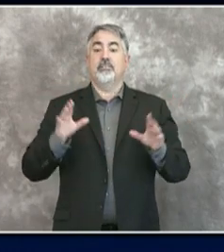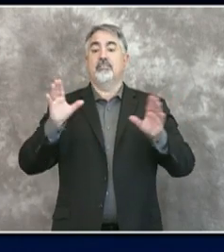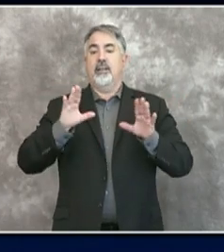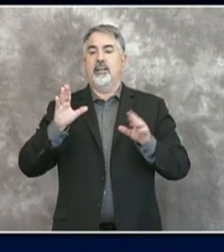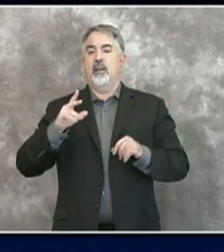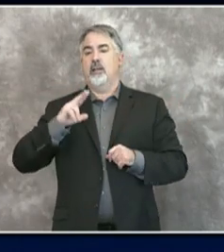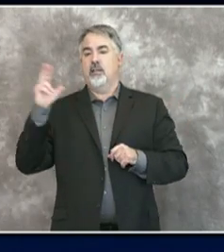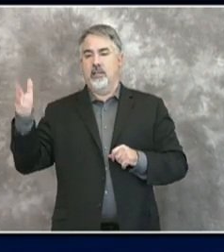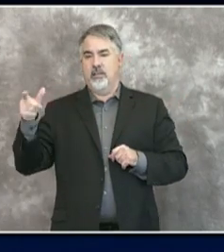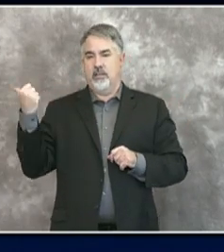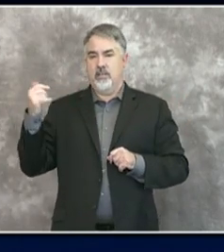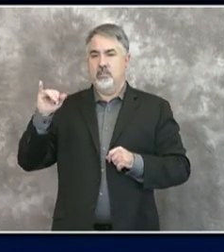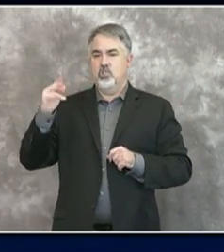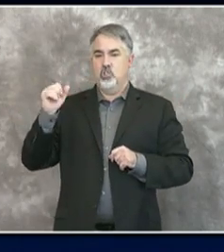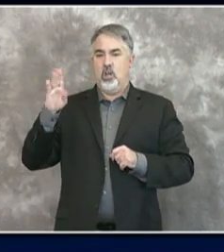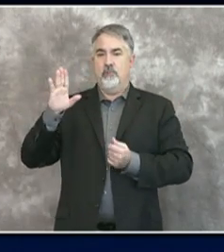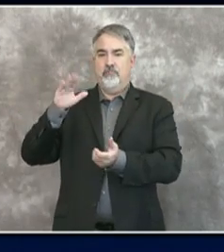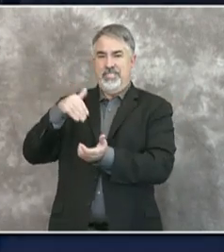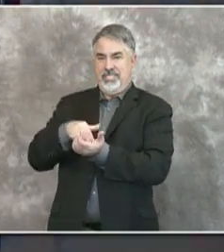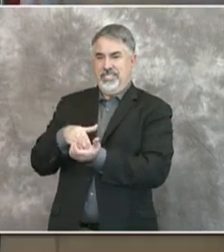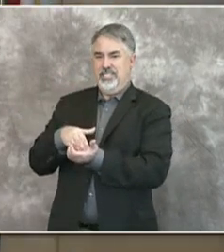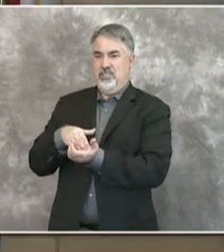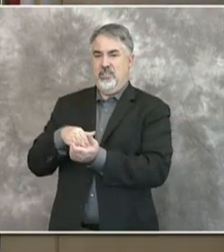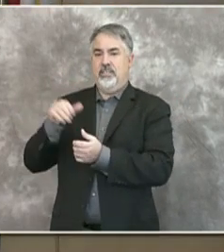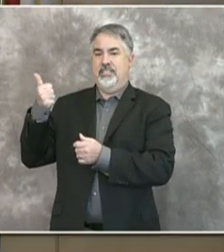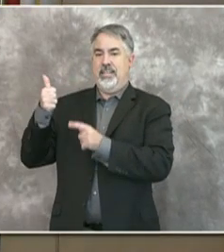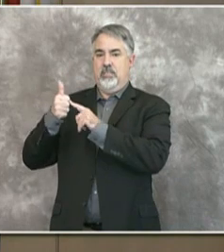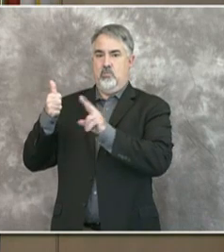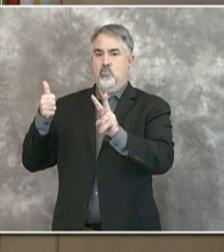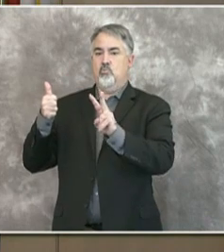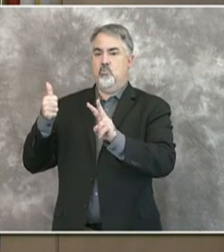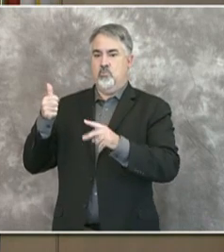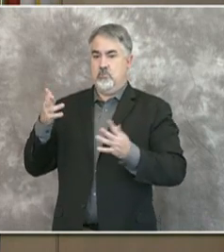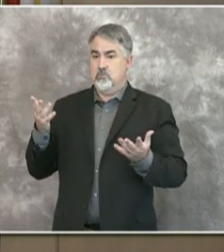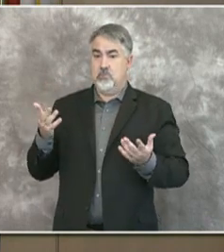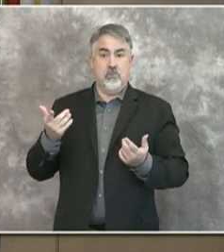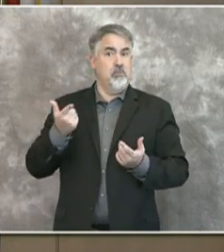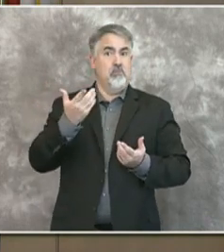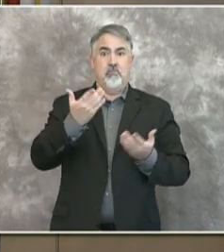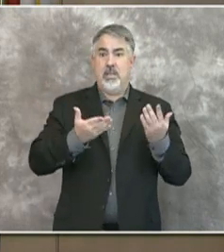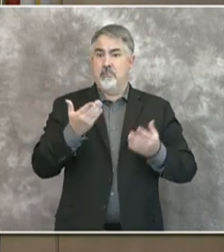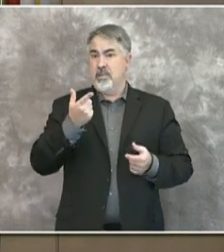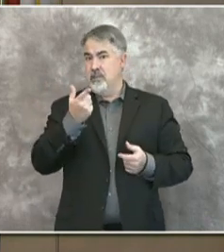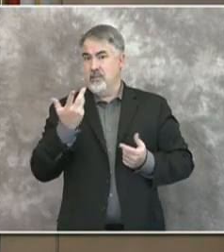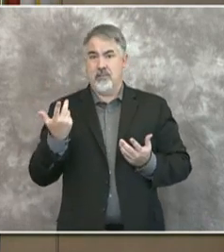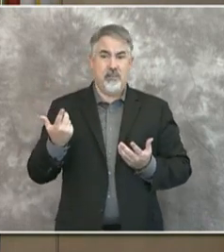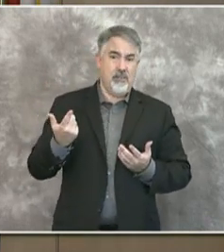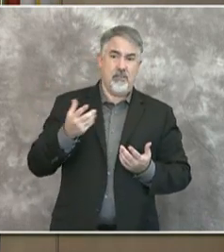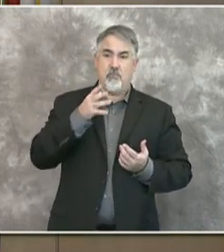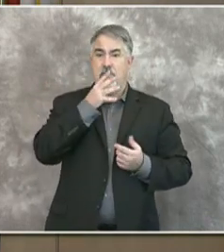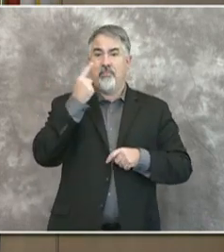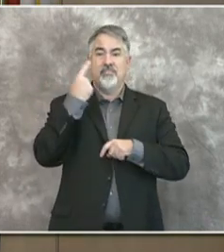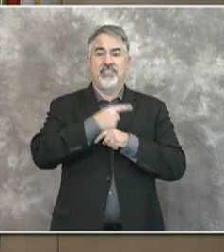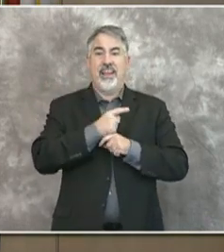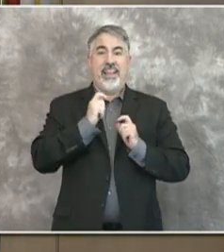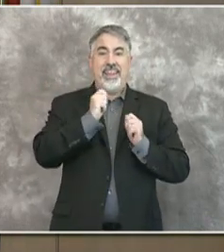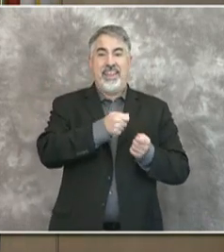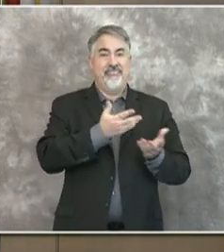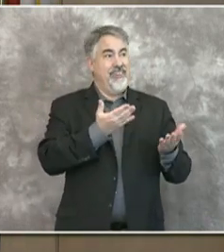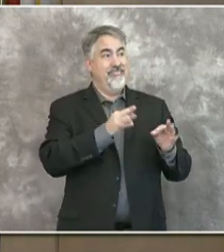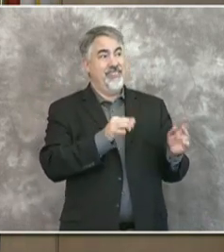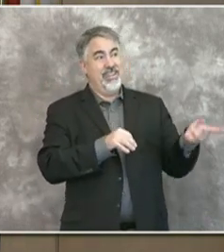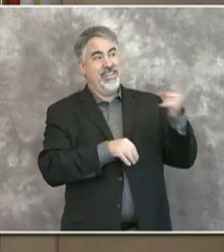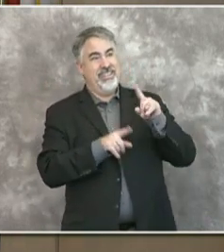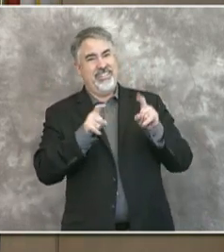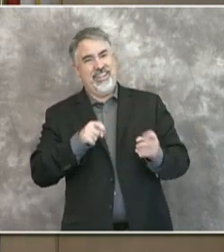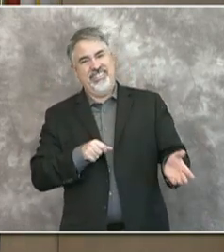to 2 p.m. And I might add, it might be a great Mother's Day gift to go get a free test. And appointments are going fast, so please call